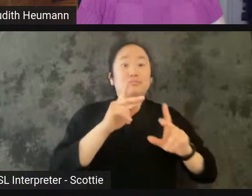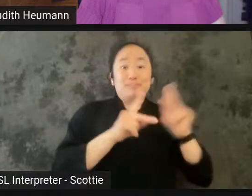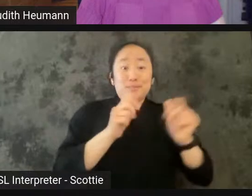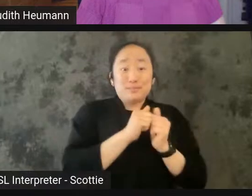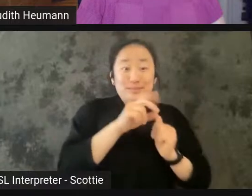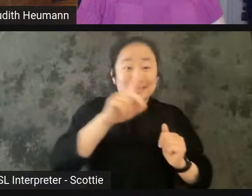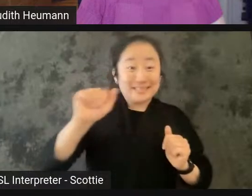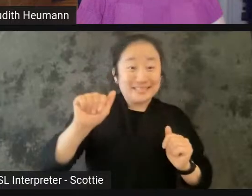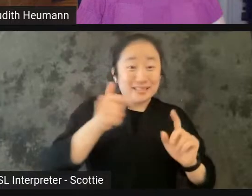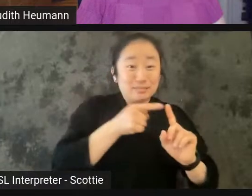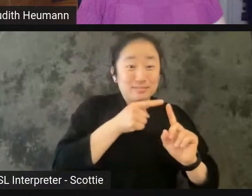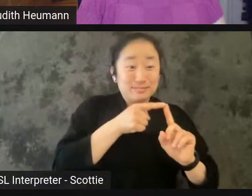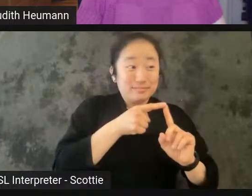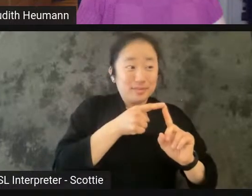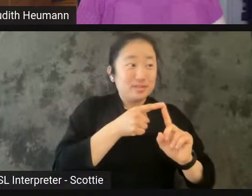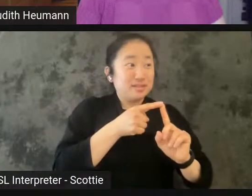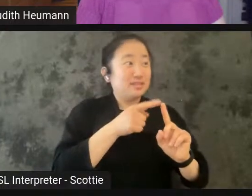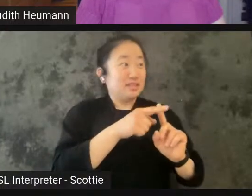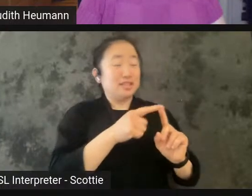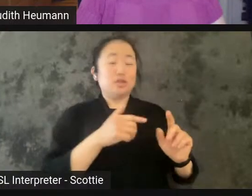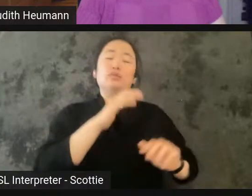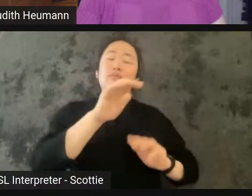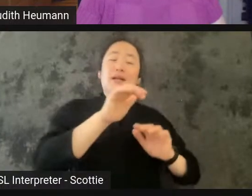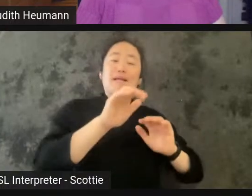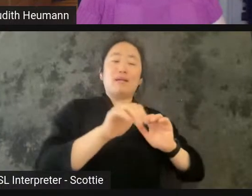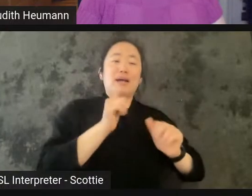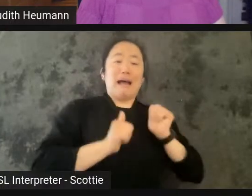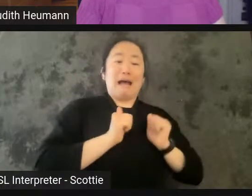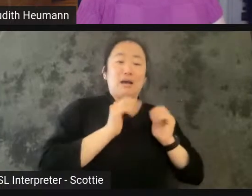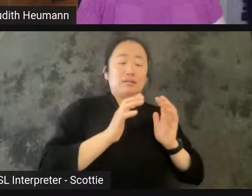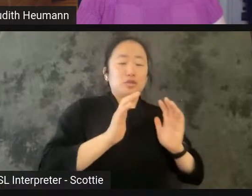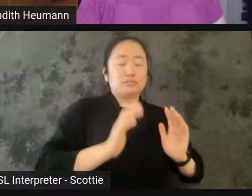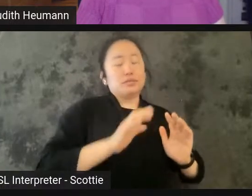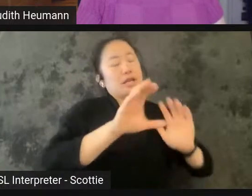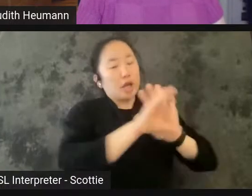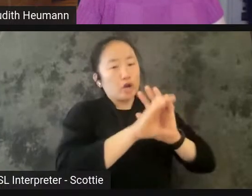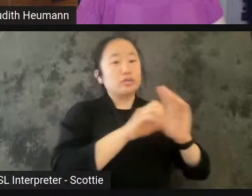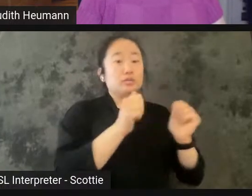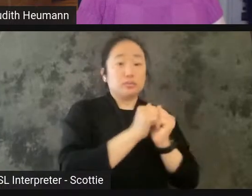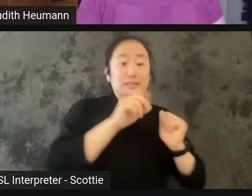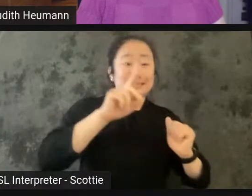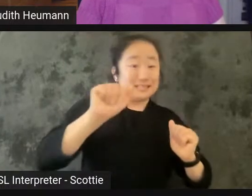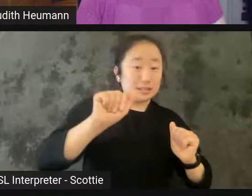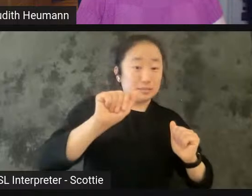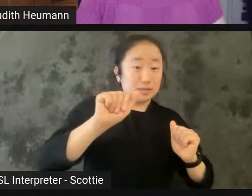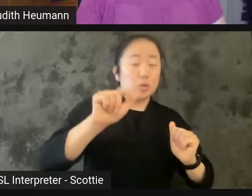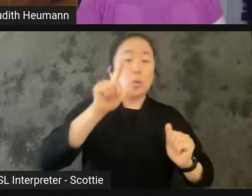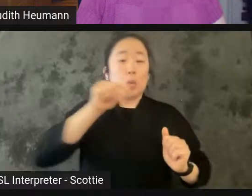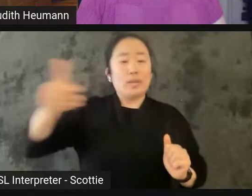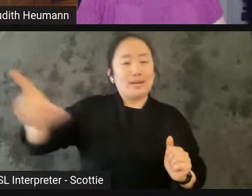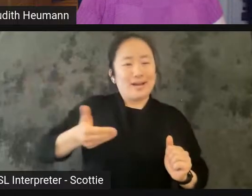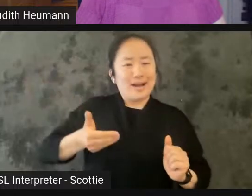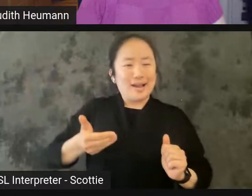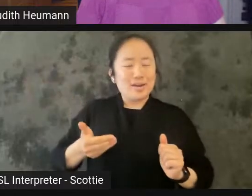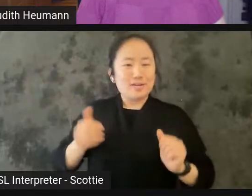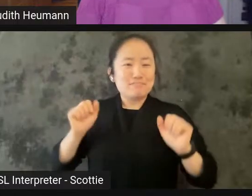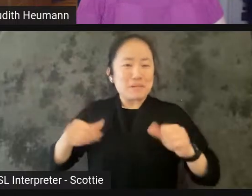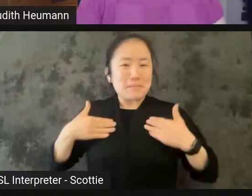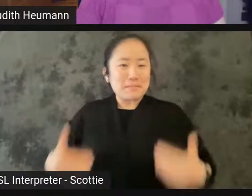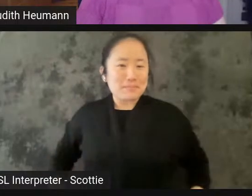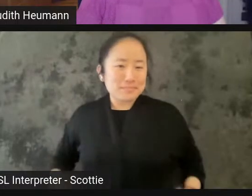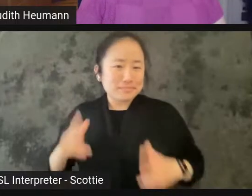Therefore, saying that there aren't qualified disabled people to play those roles,